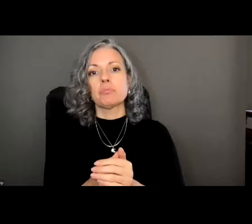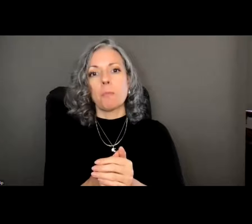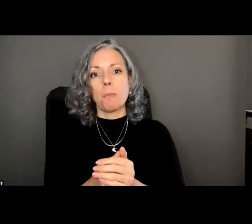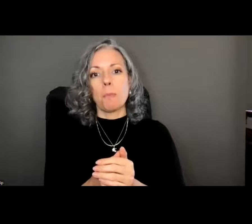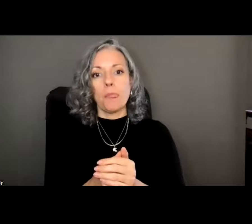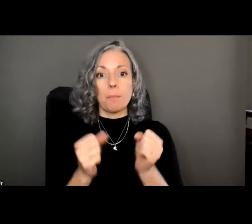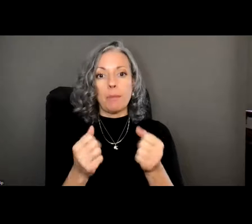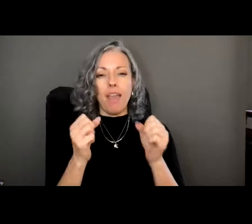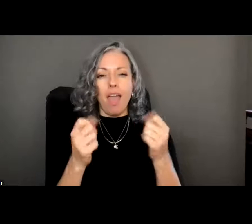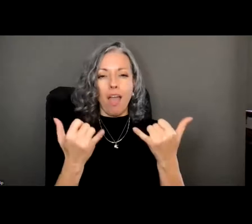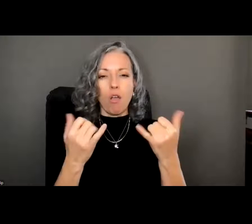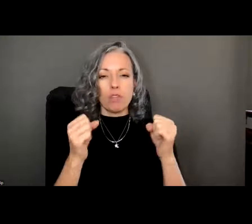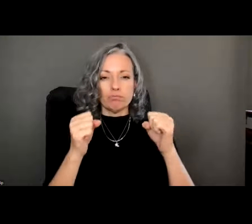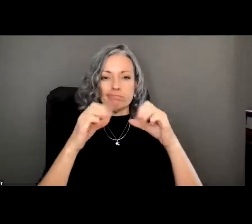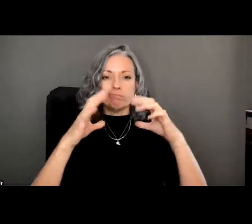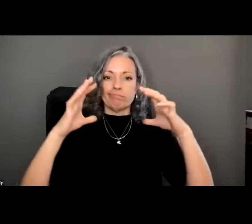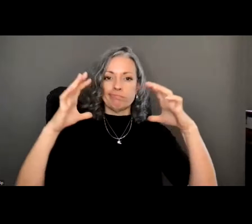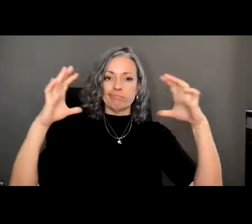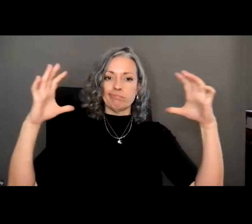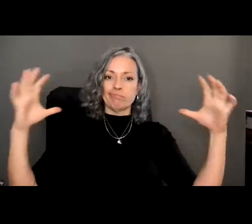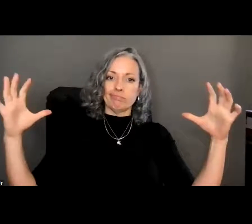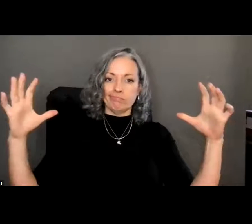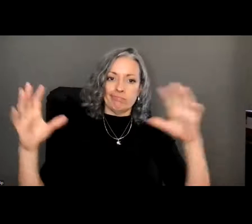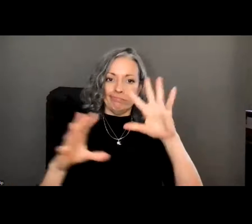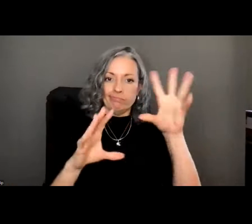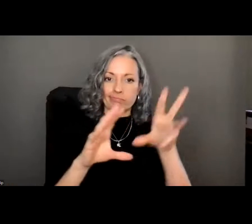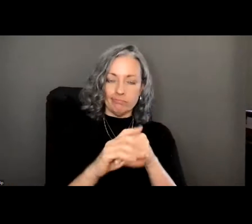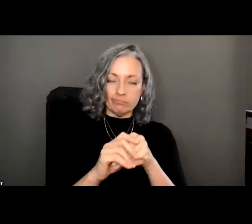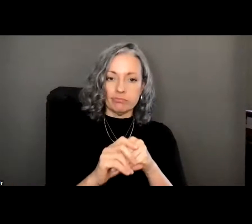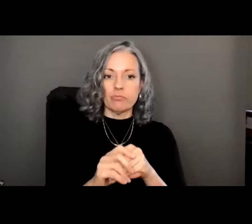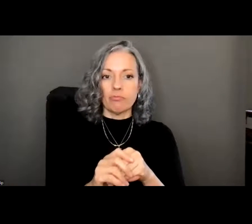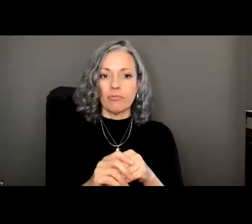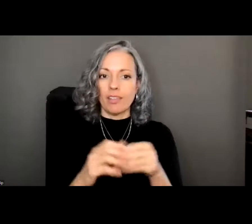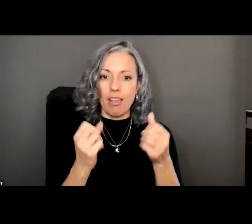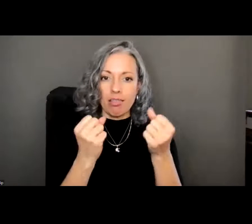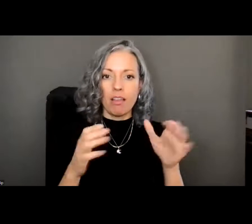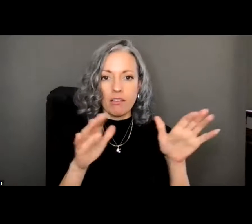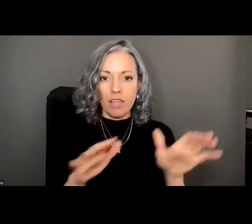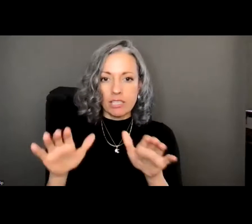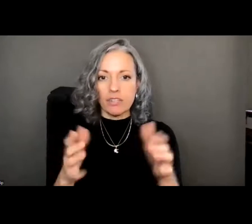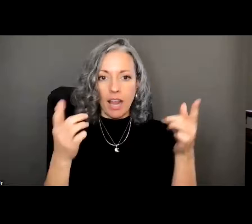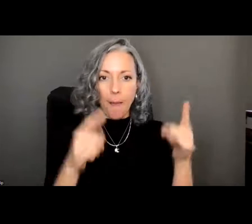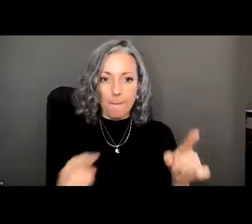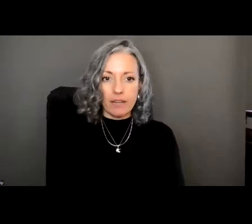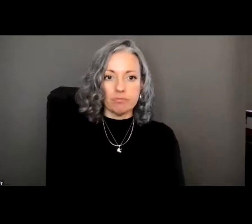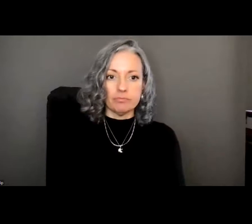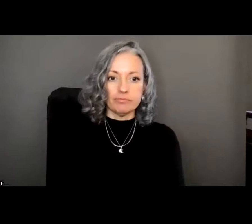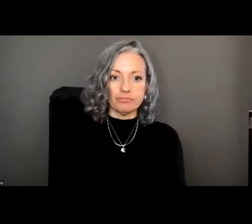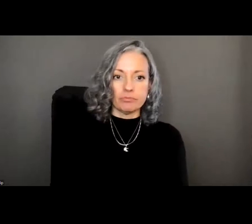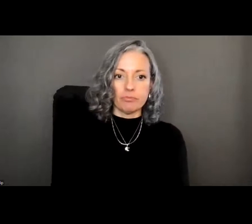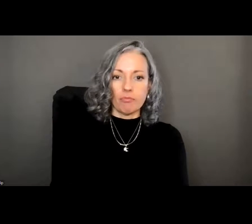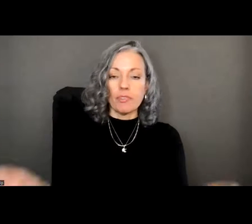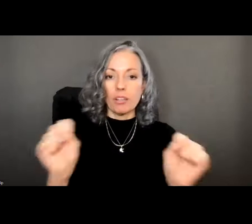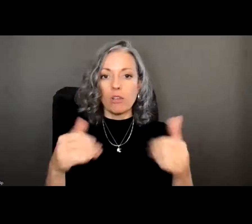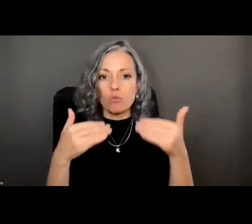bit into the broader context in which much of this activity is happening. So we can go ahead and start with